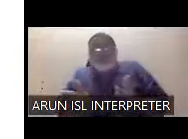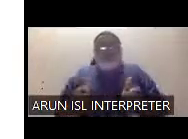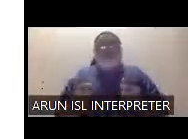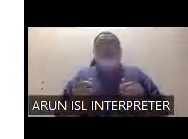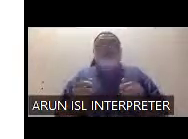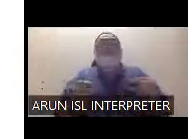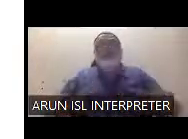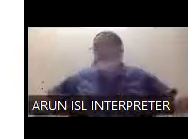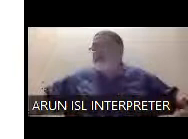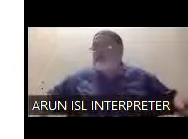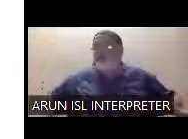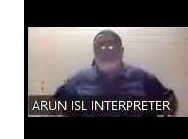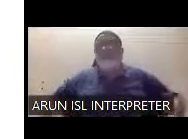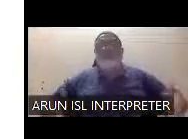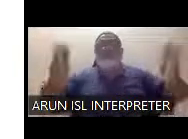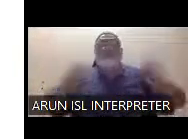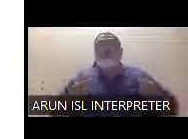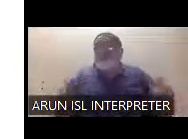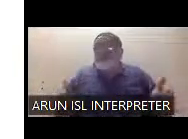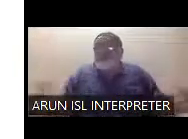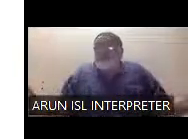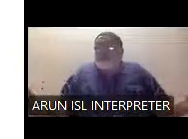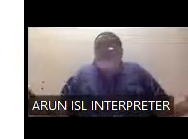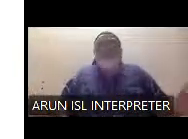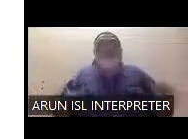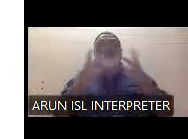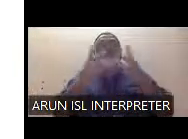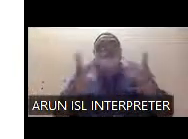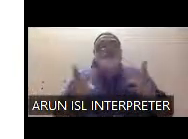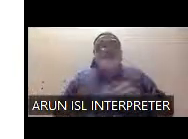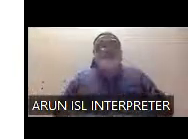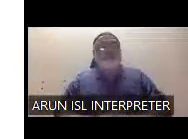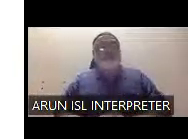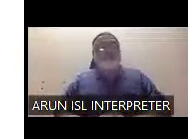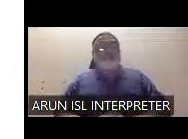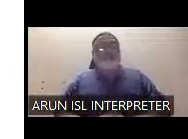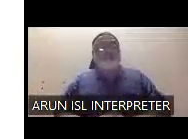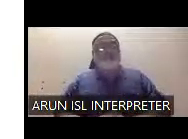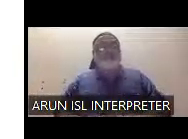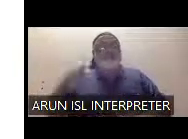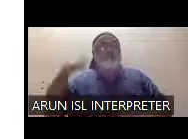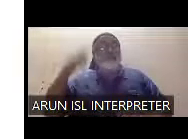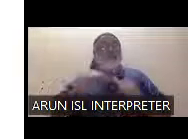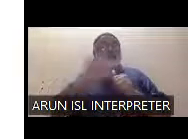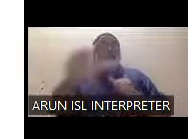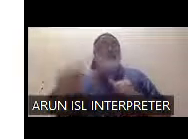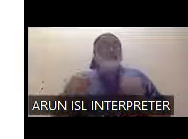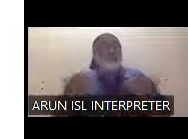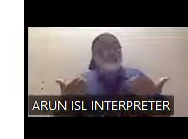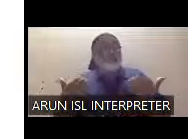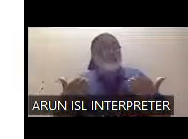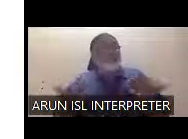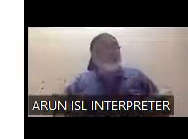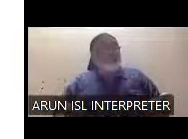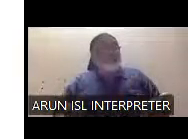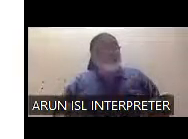amenities, it should be at least, big enough for the maneuverability of the wheelchair. toilets should be accessible, and there should be